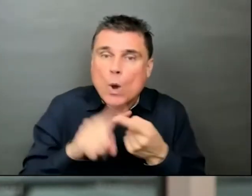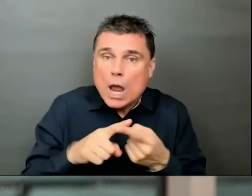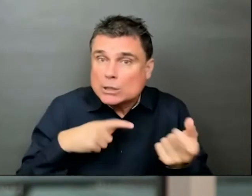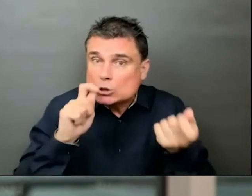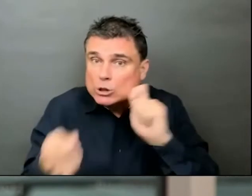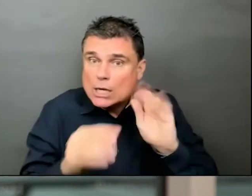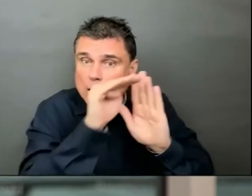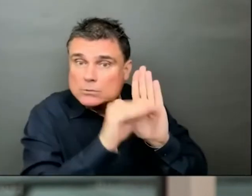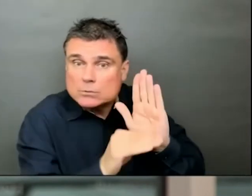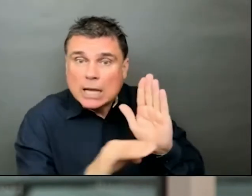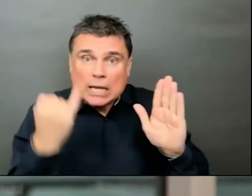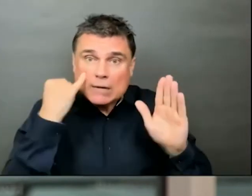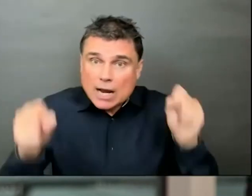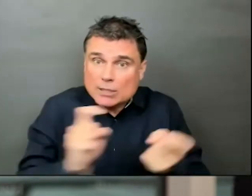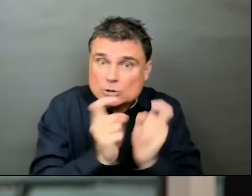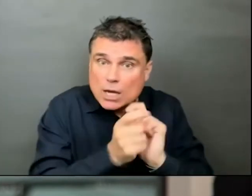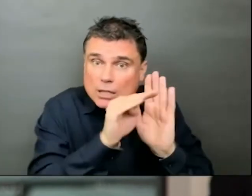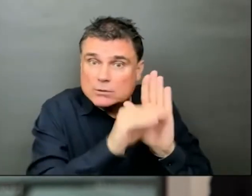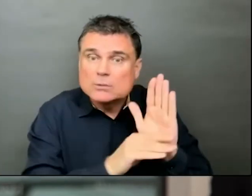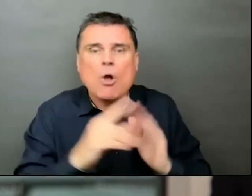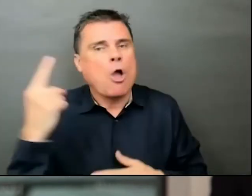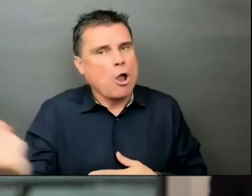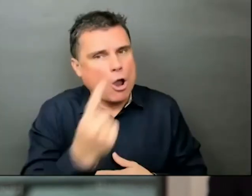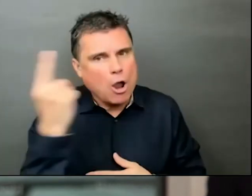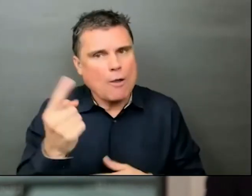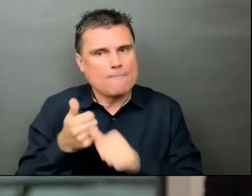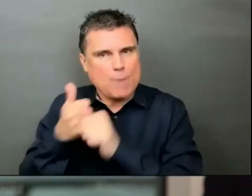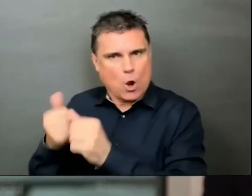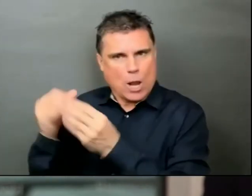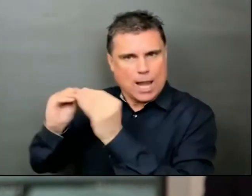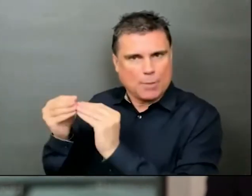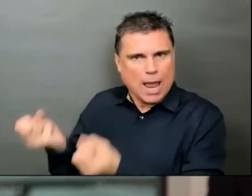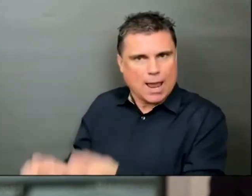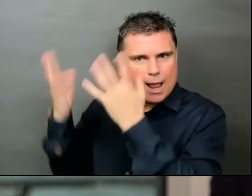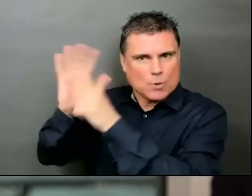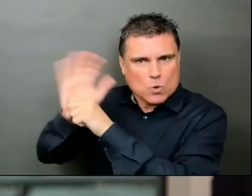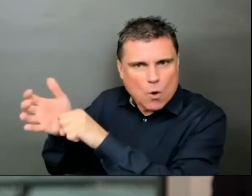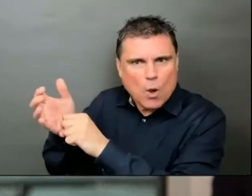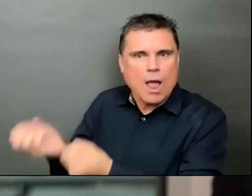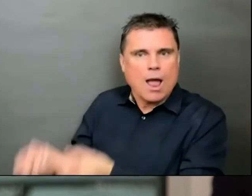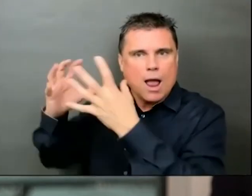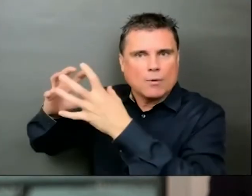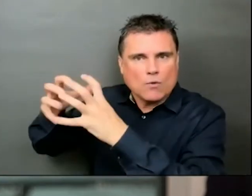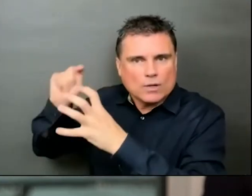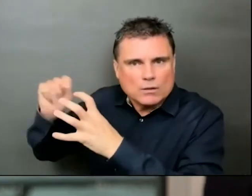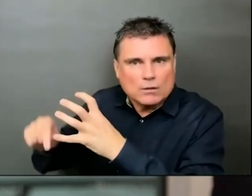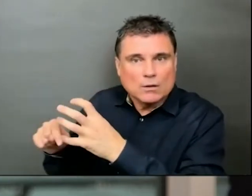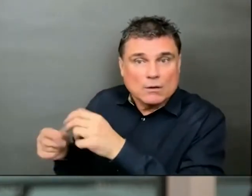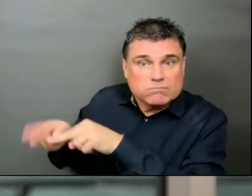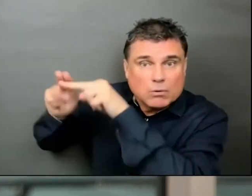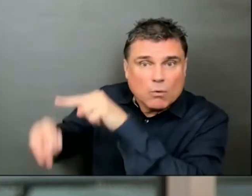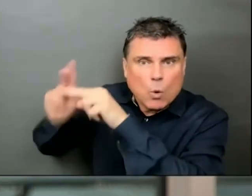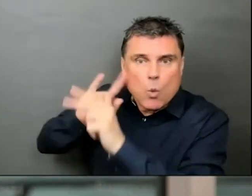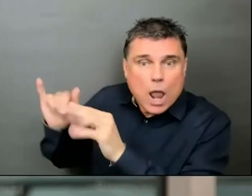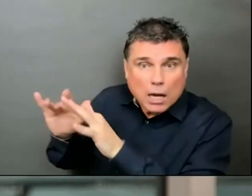restrictions based on the incidence and prevalence of the virus, the data that we've shown today, any new